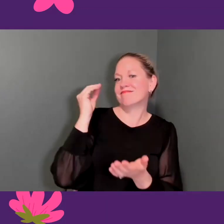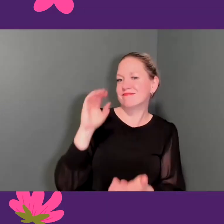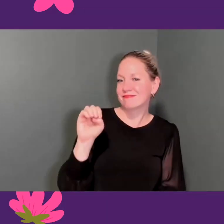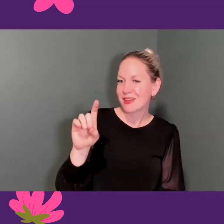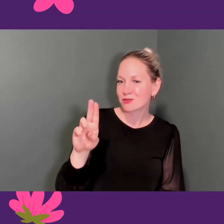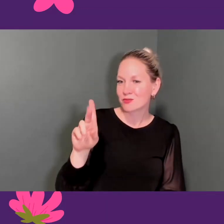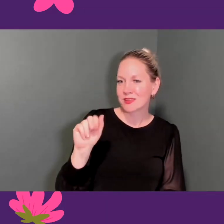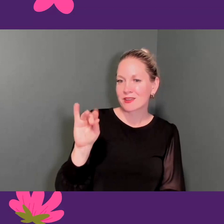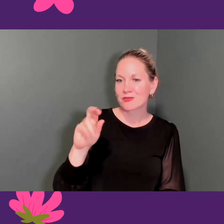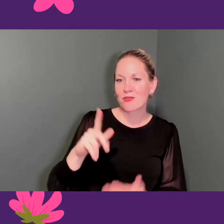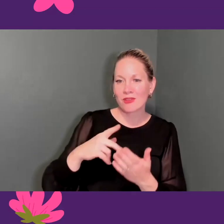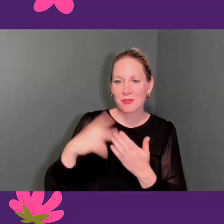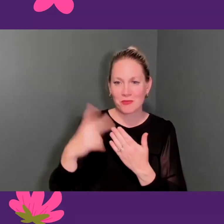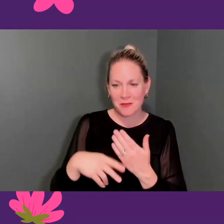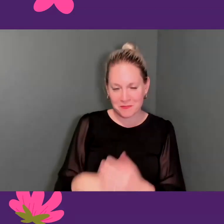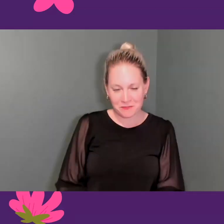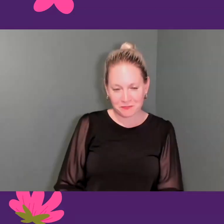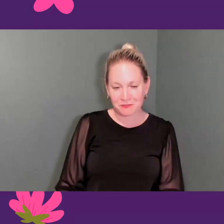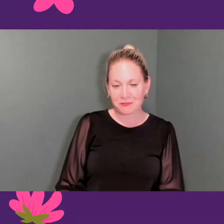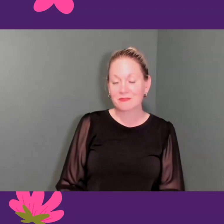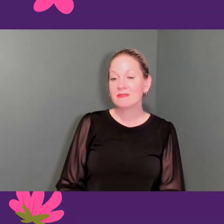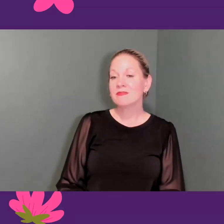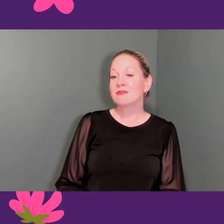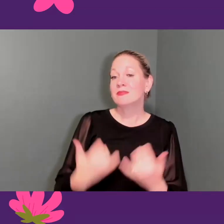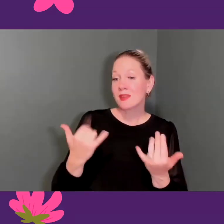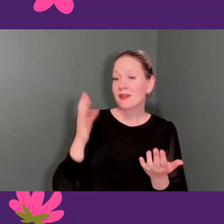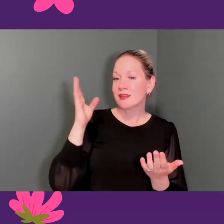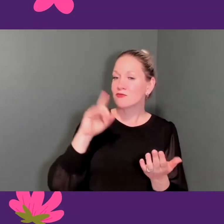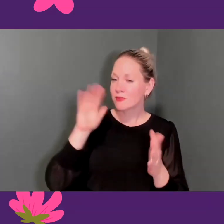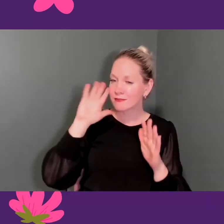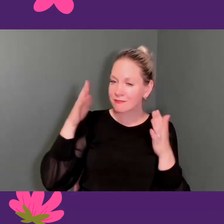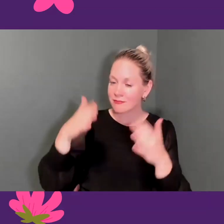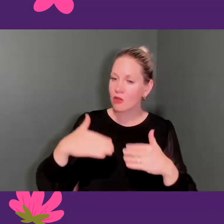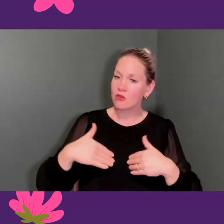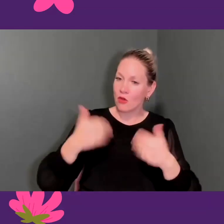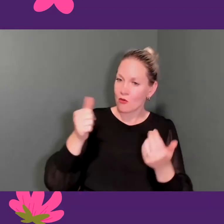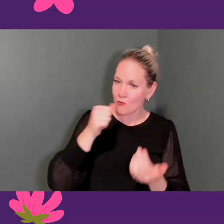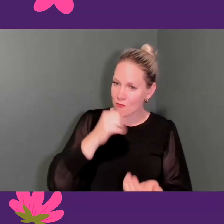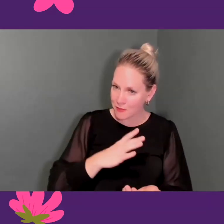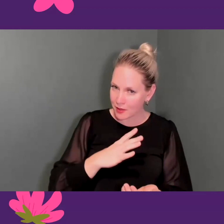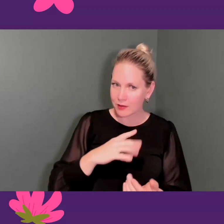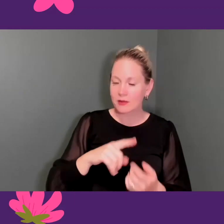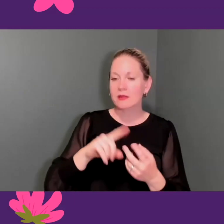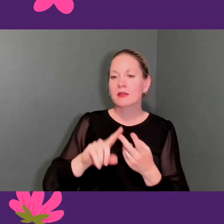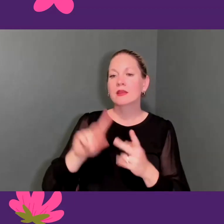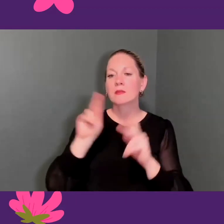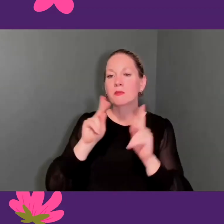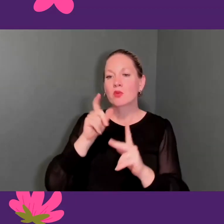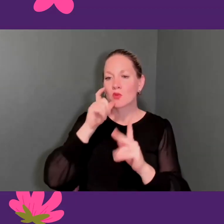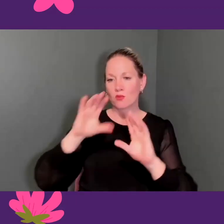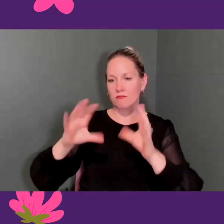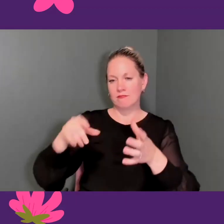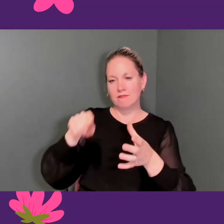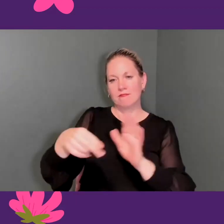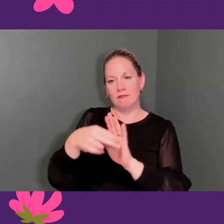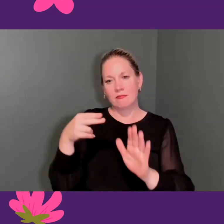While the content tonight is really targeted at younger women and people of pre-screening age, to be